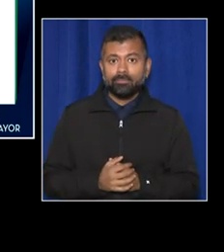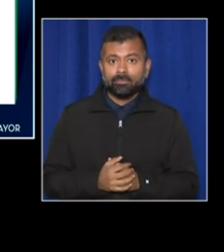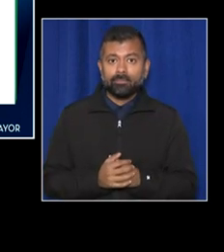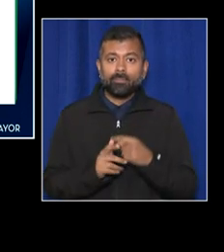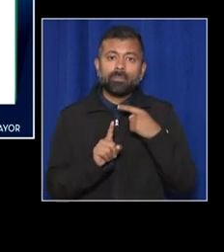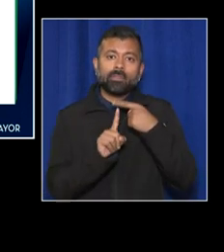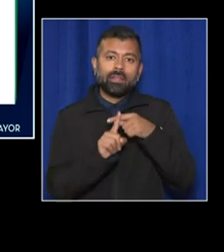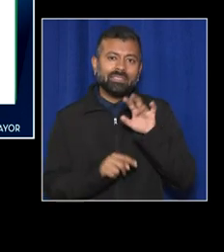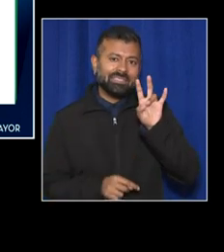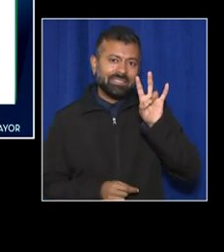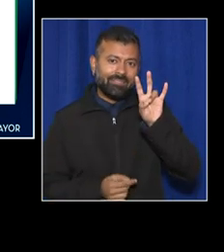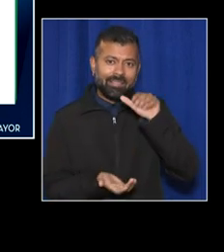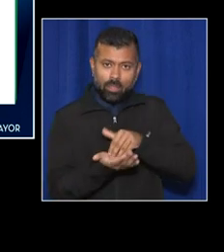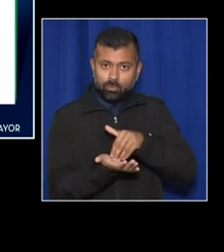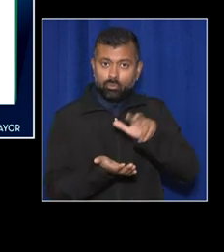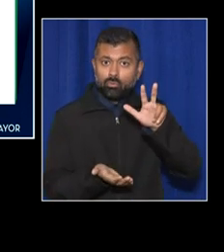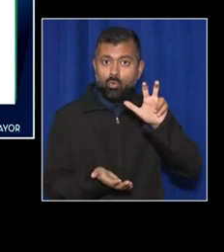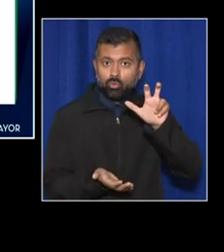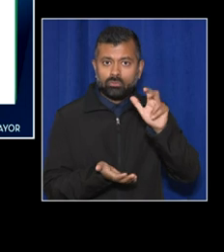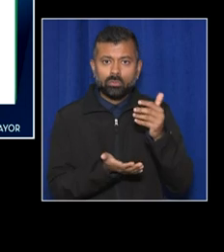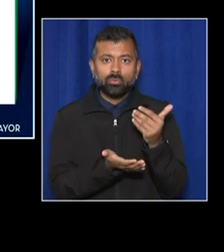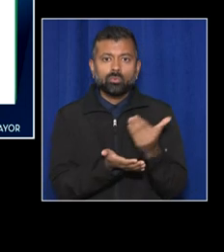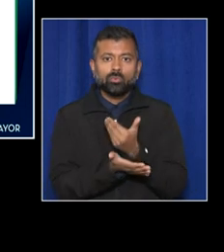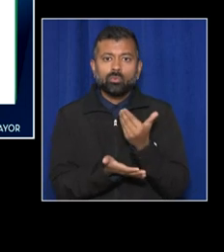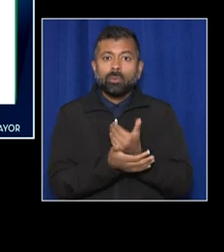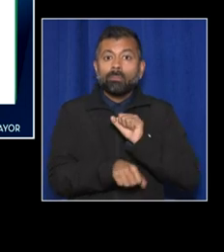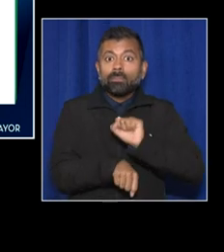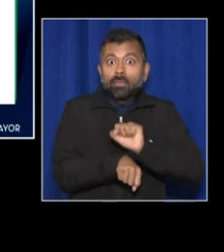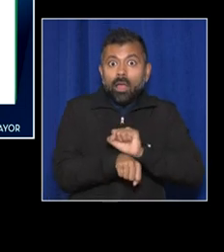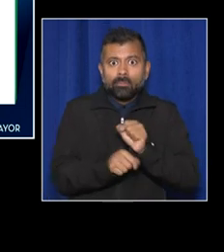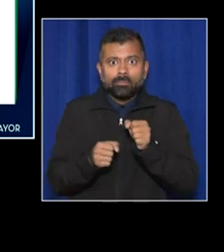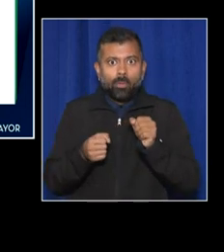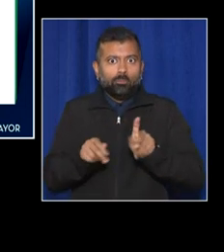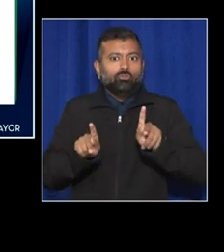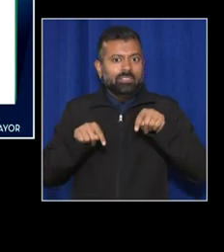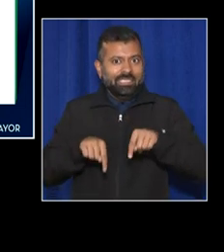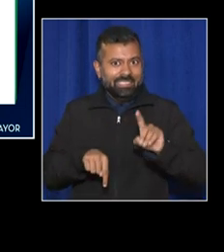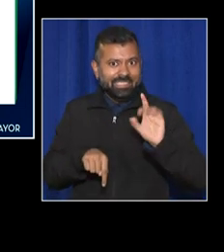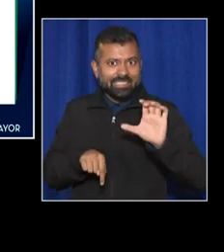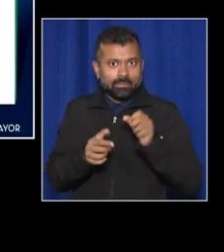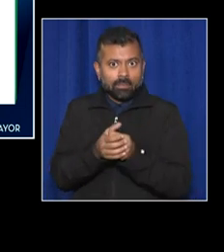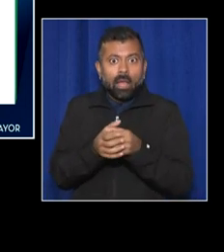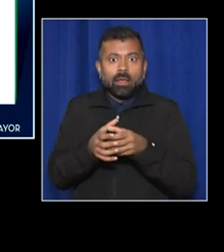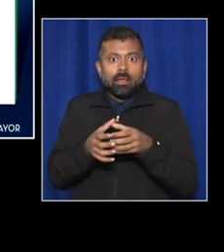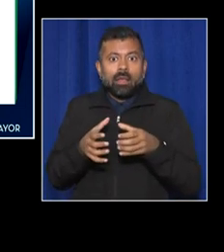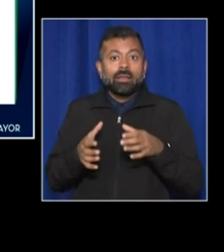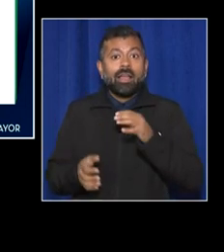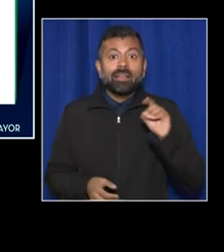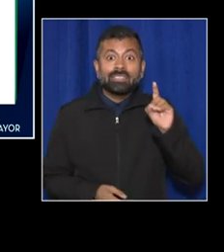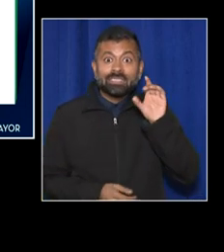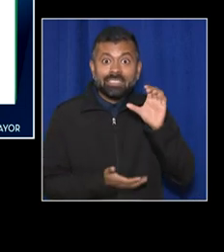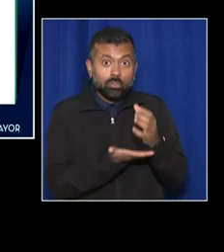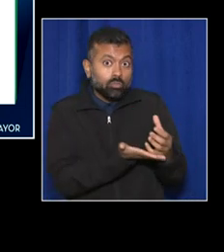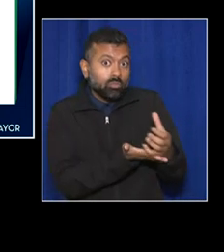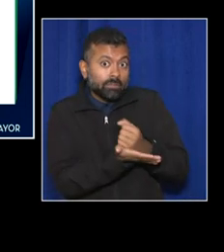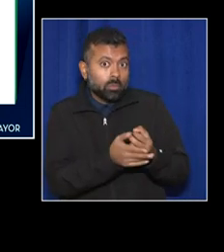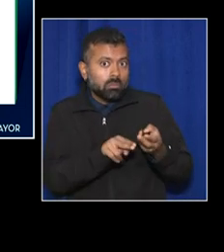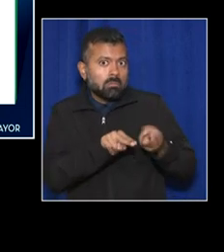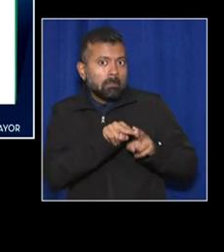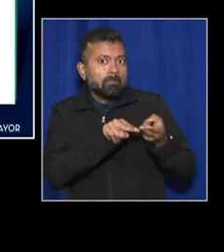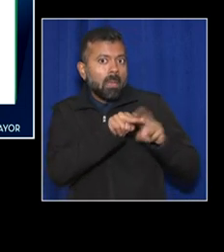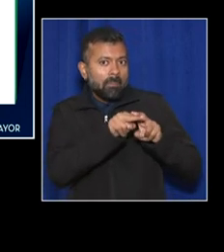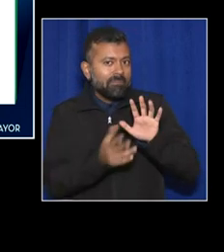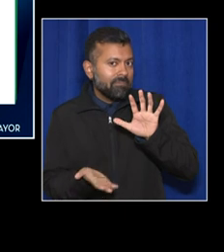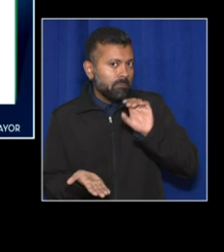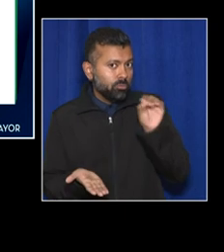7,300 jobs to our economy and grew overall DC wages by 5%. Another indicator